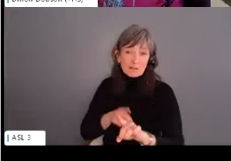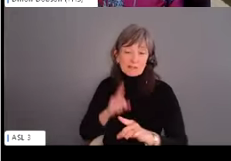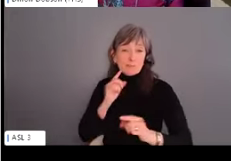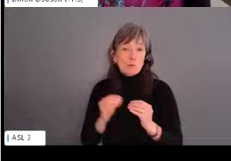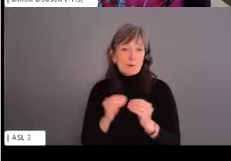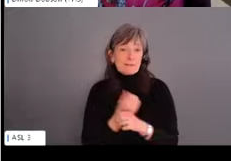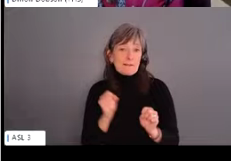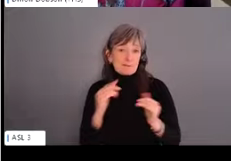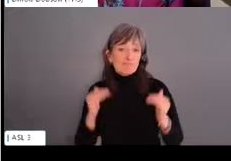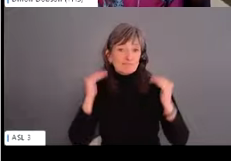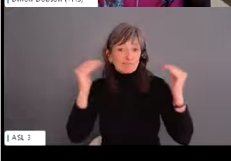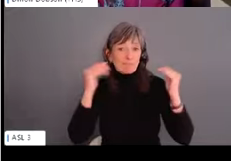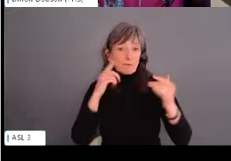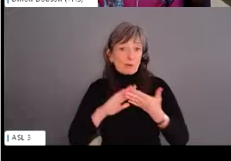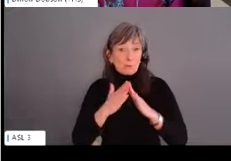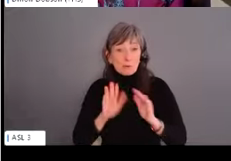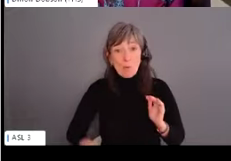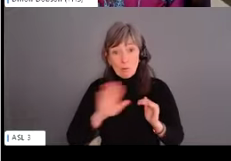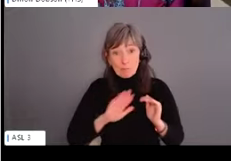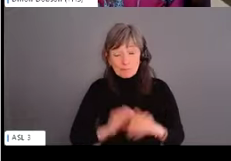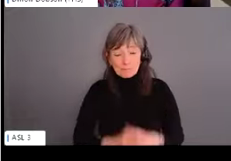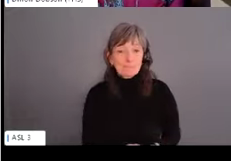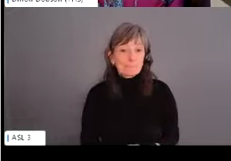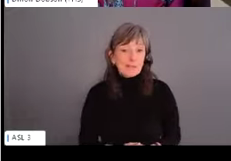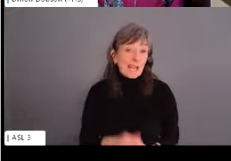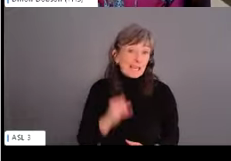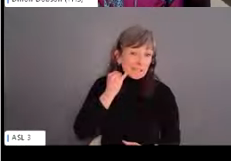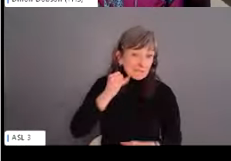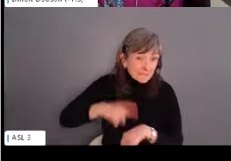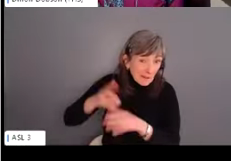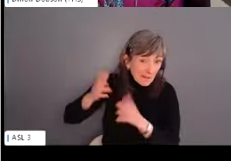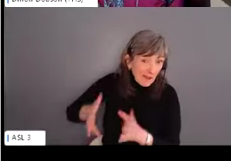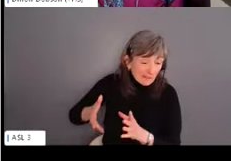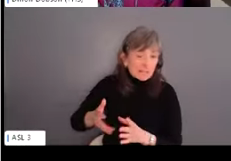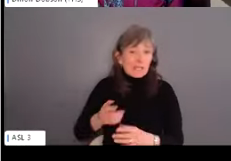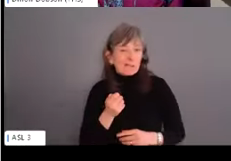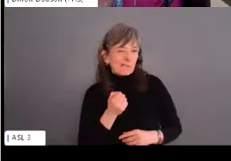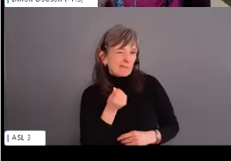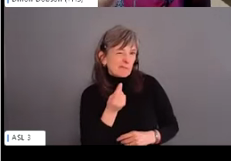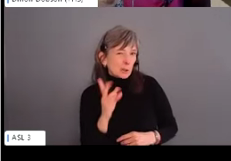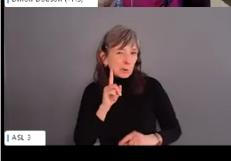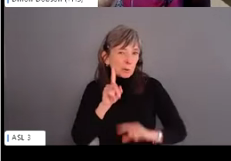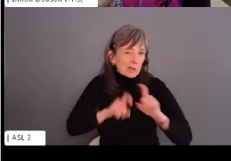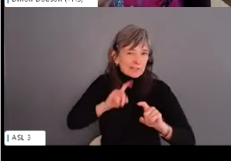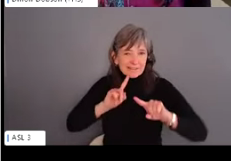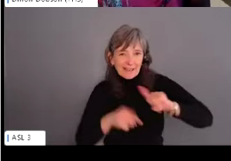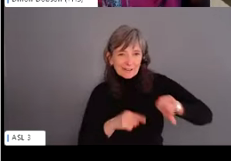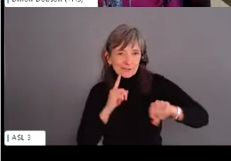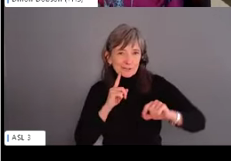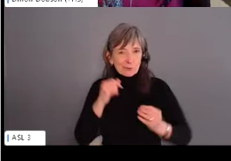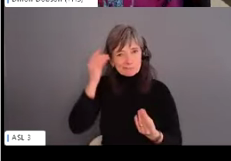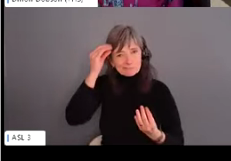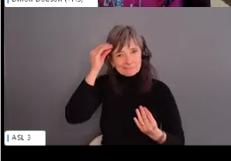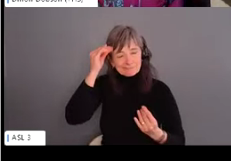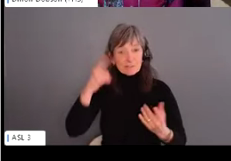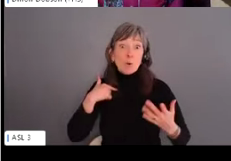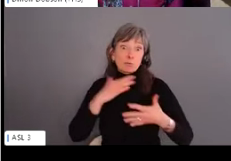communities. And then if we have time, I have a little exercise for reflection and questions and answers. So like I said, it's a tall